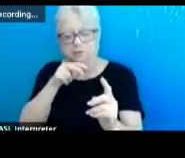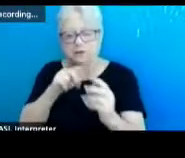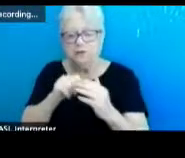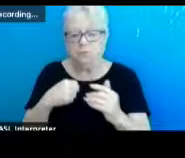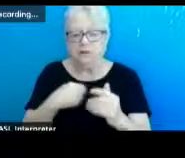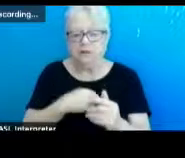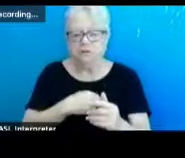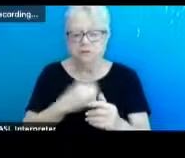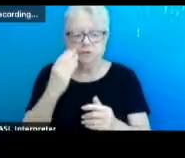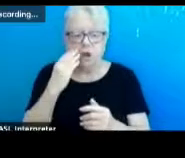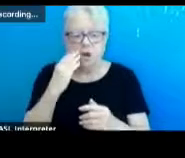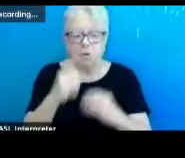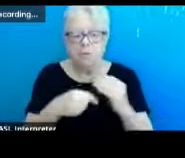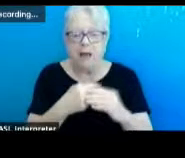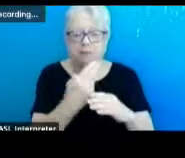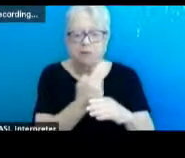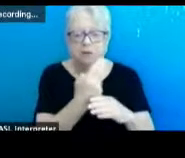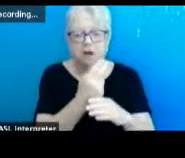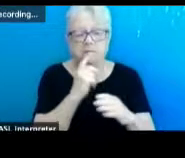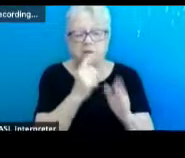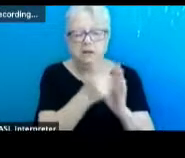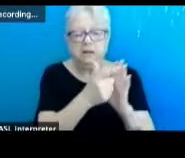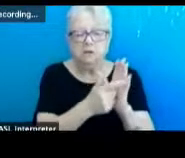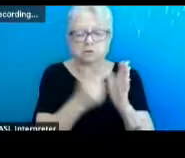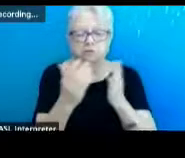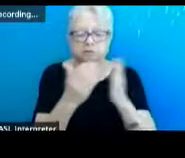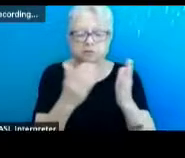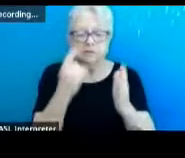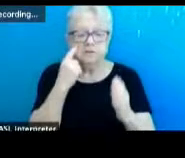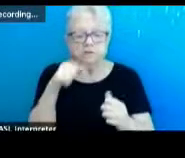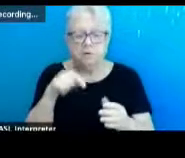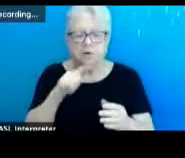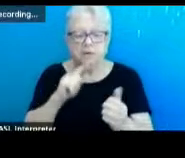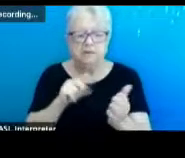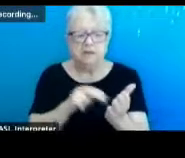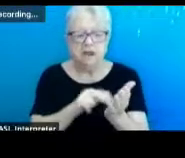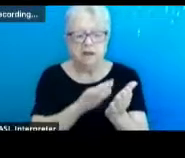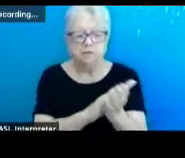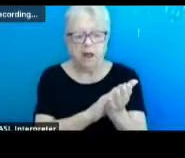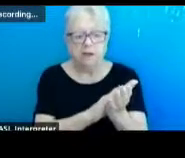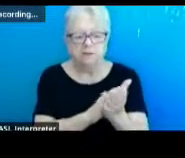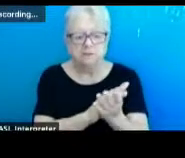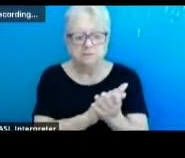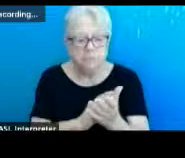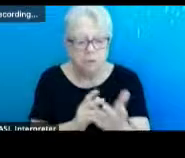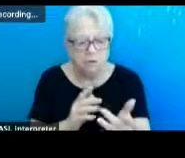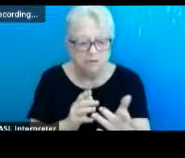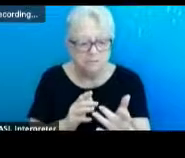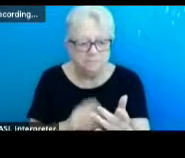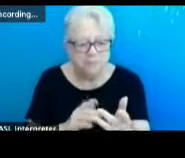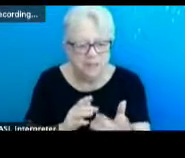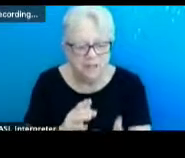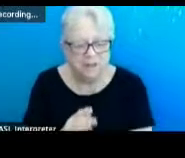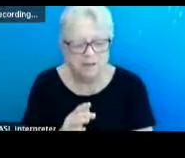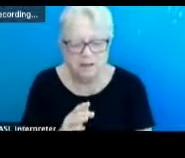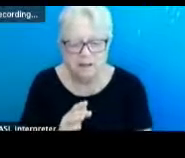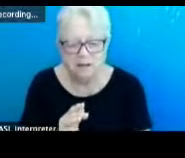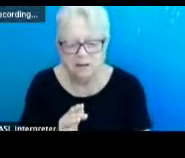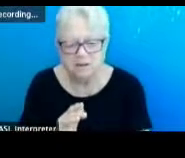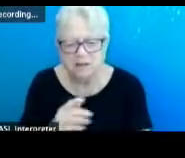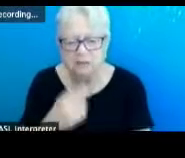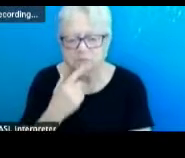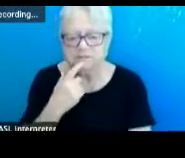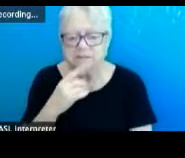utilization of legal services per the contracts. Yeah, I'm sorry. No, go ahead. No, I was just going